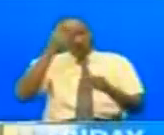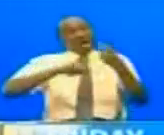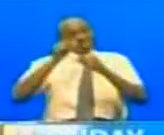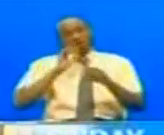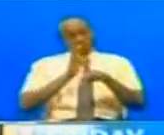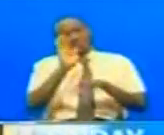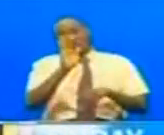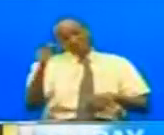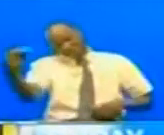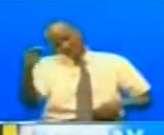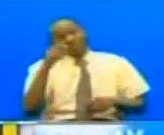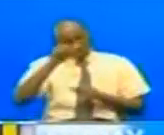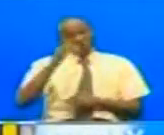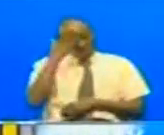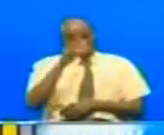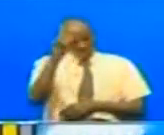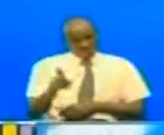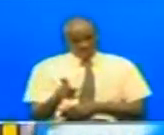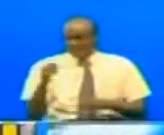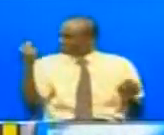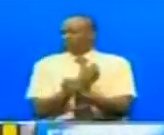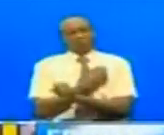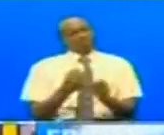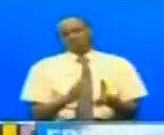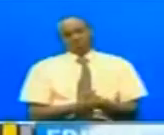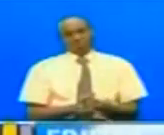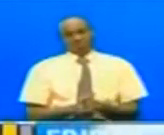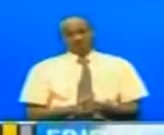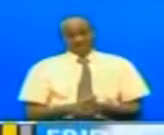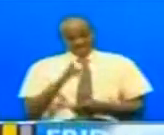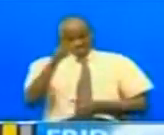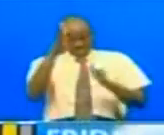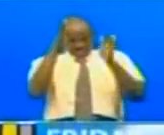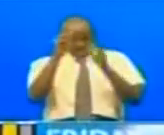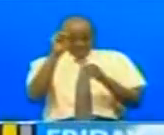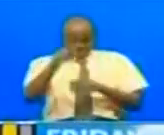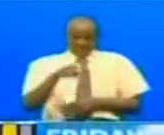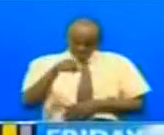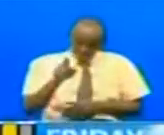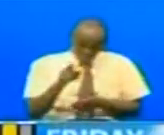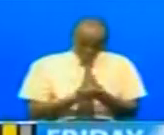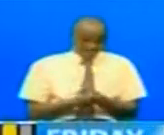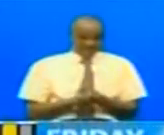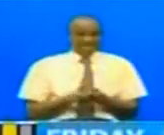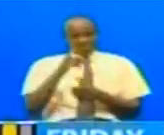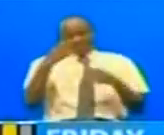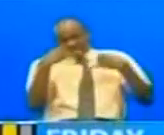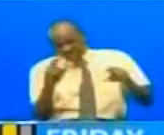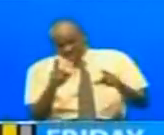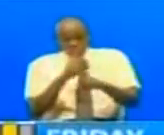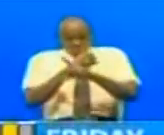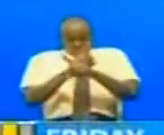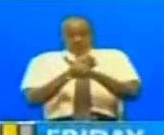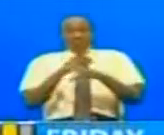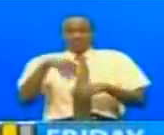inside there. Can you know? You can't know. Nyali Member of Parliament Hezron Awiti Bolo's attempt to distance